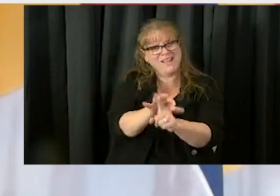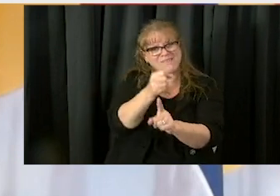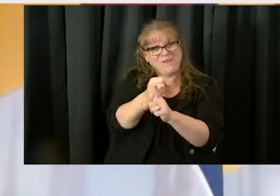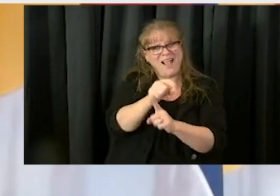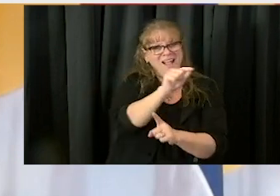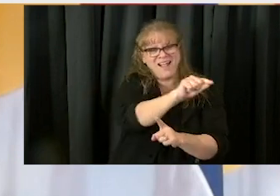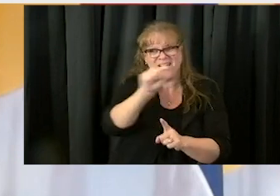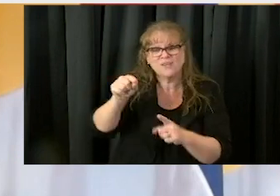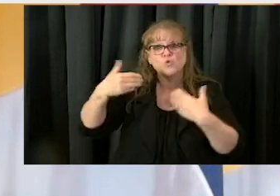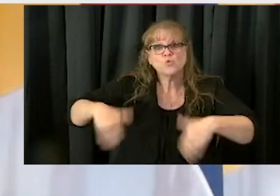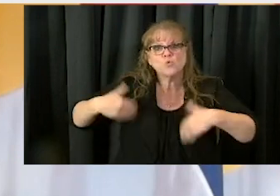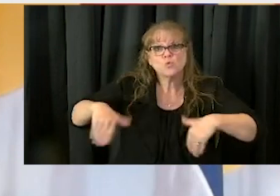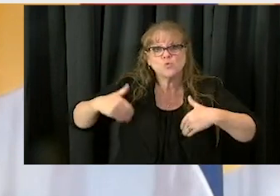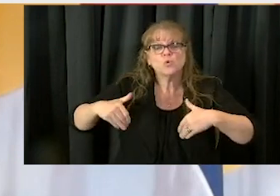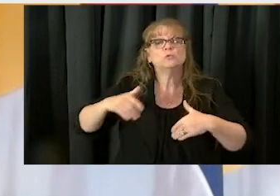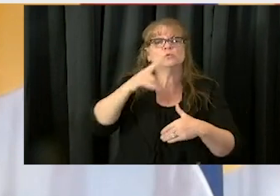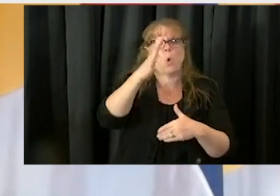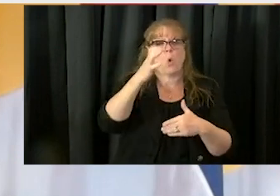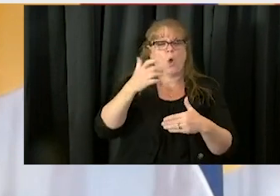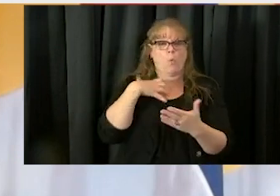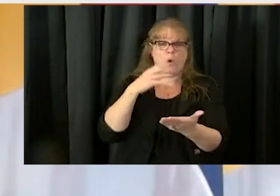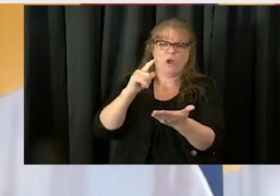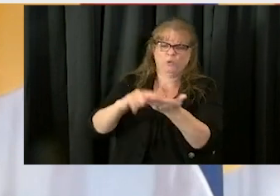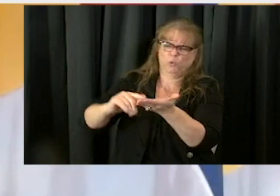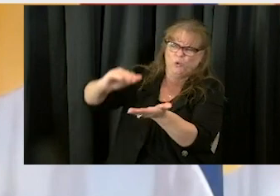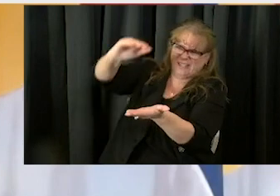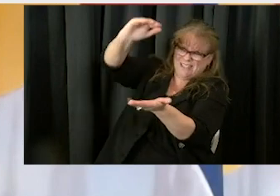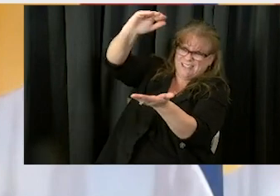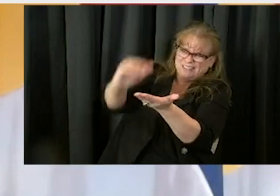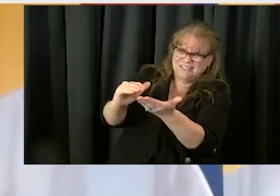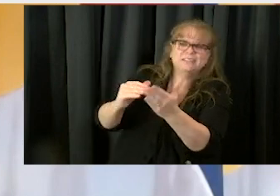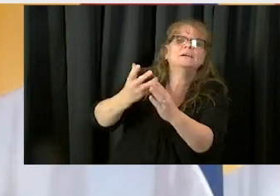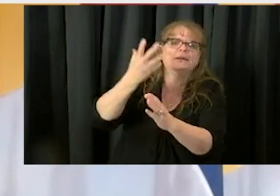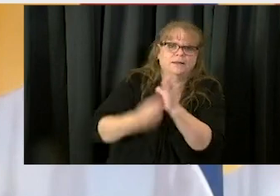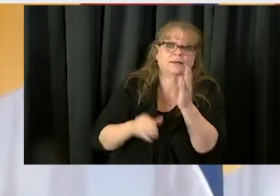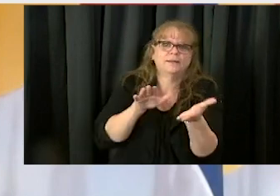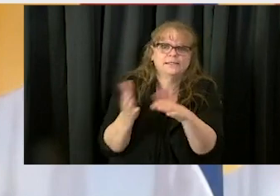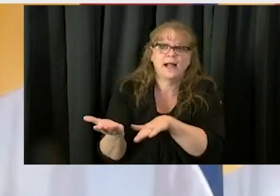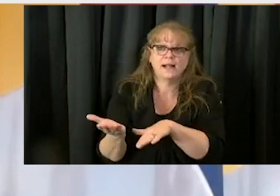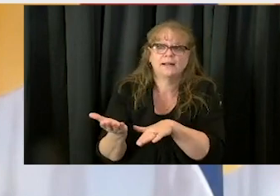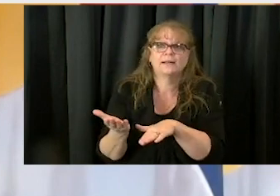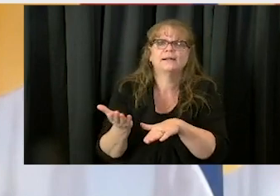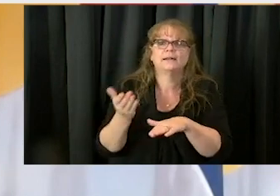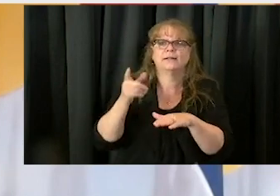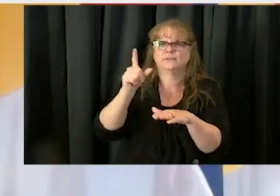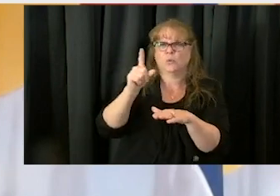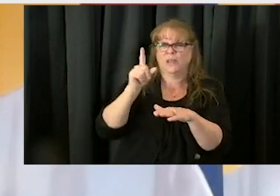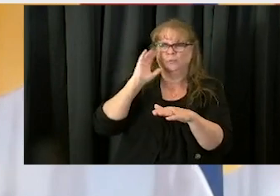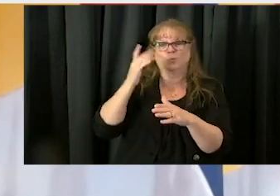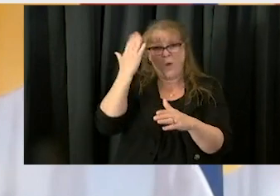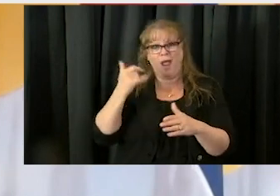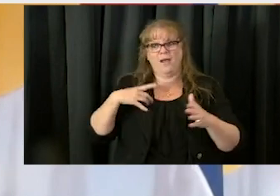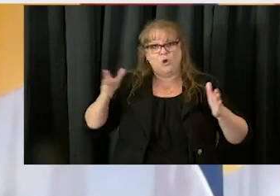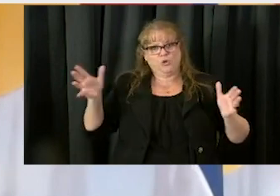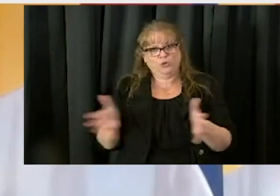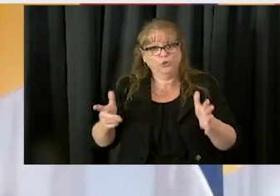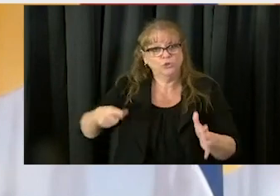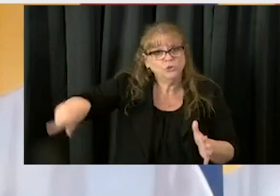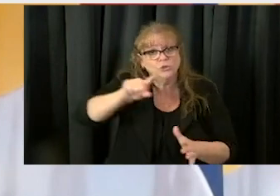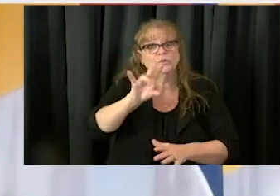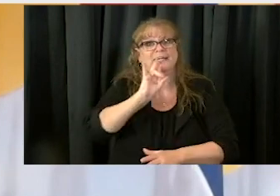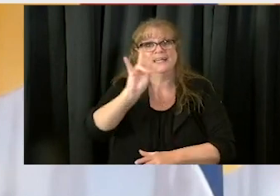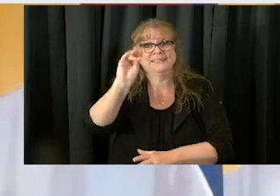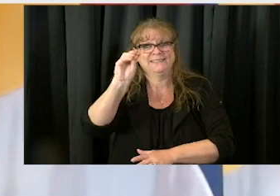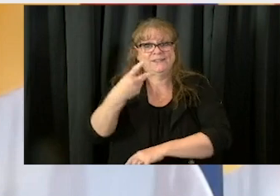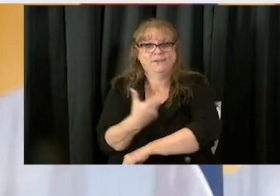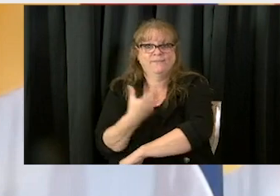to vaccinate everybody age 70 and up. Then, of course, we can move on to other groups of key workers and those that are age 60 to 69